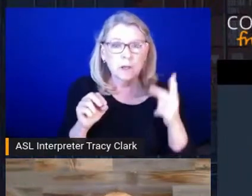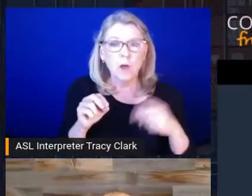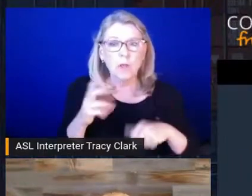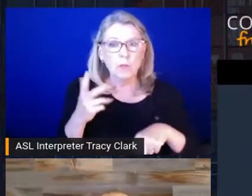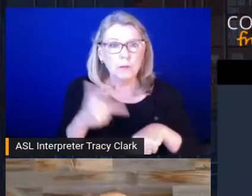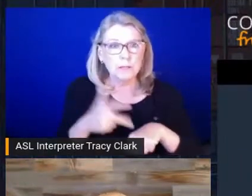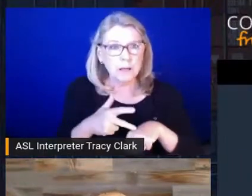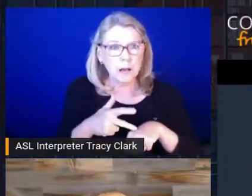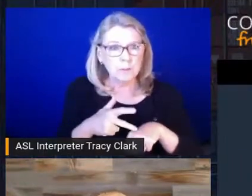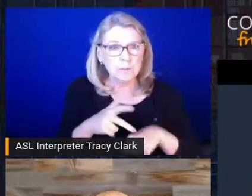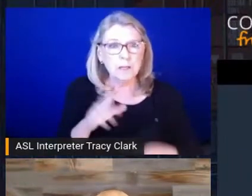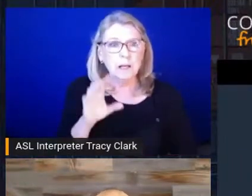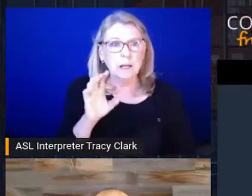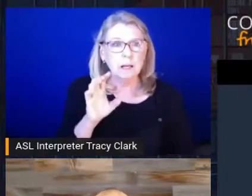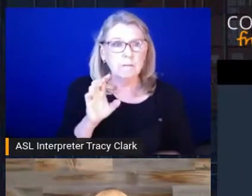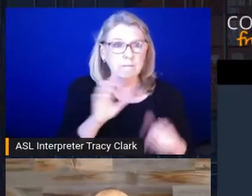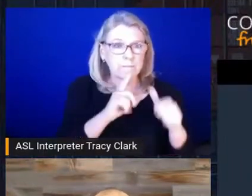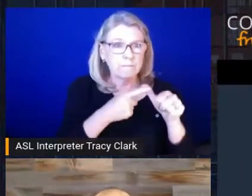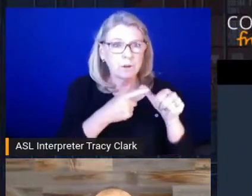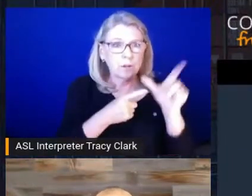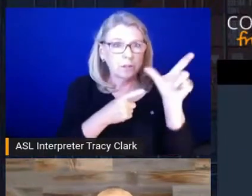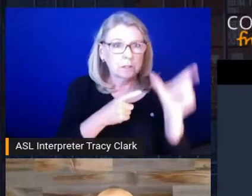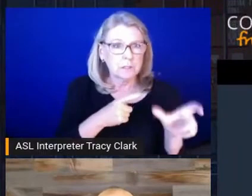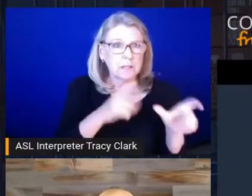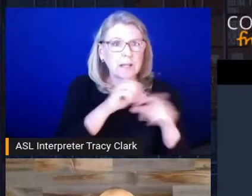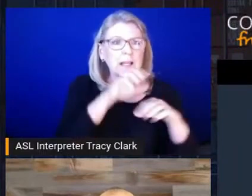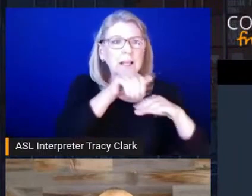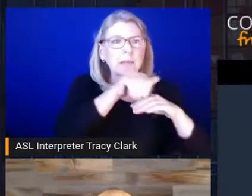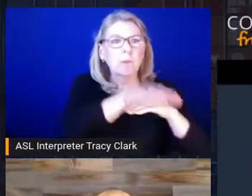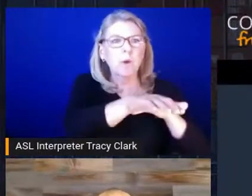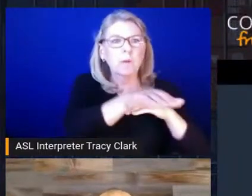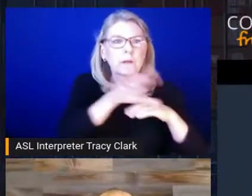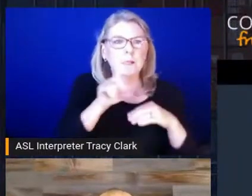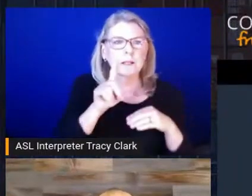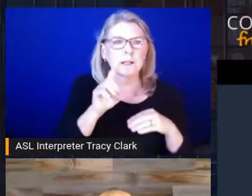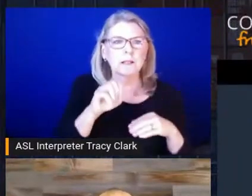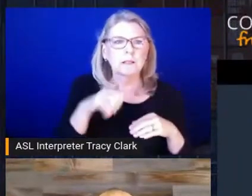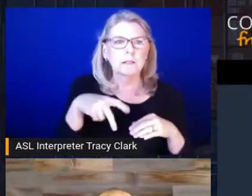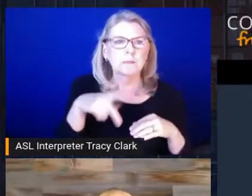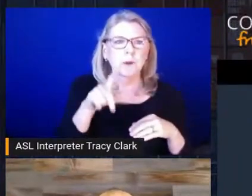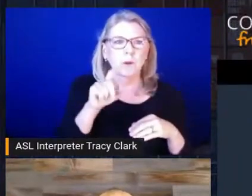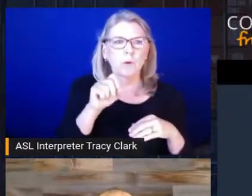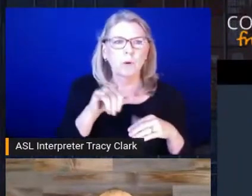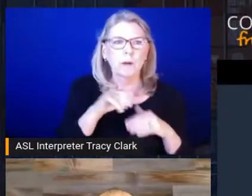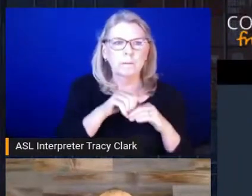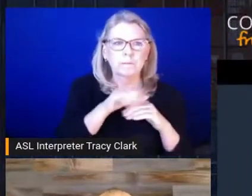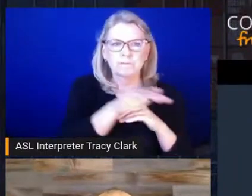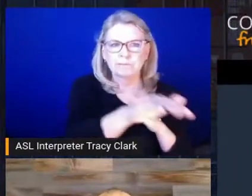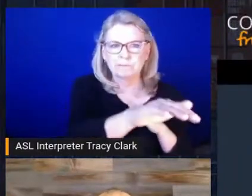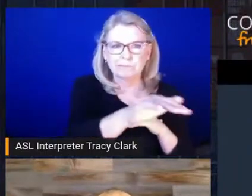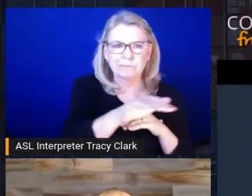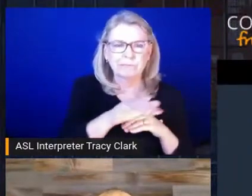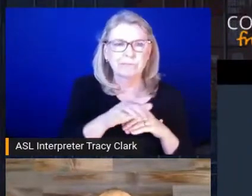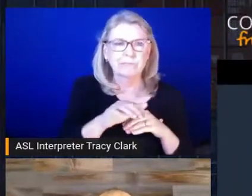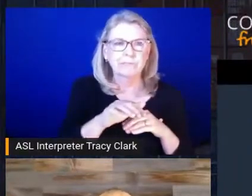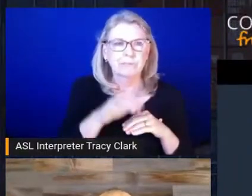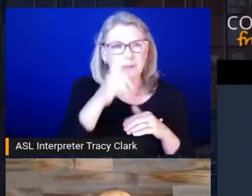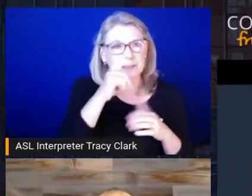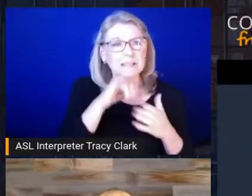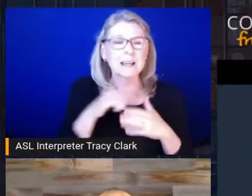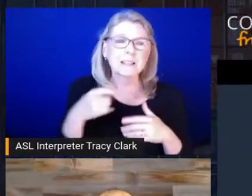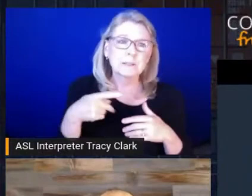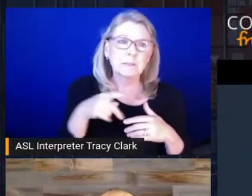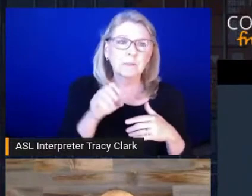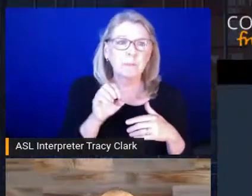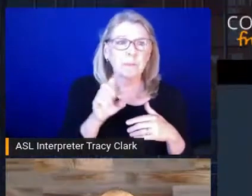2 times in the actual deployment resource, because that's how pod selection works. You need to define a pod